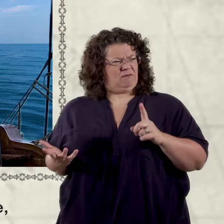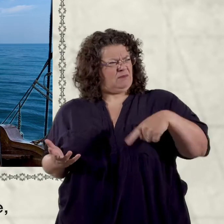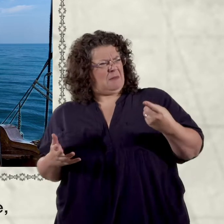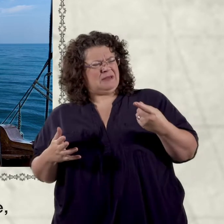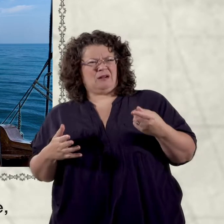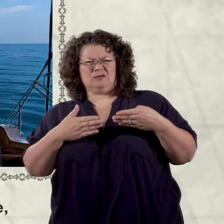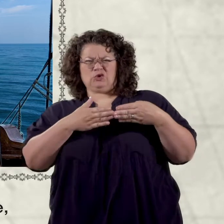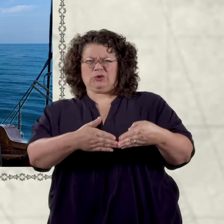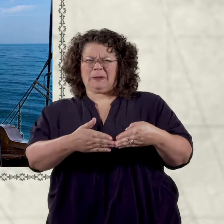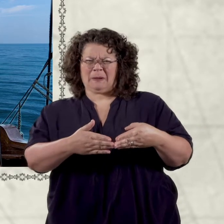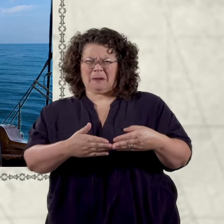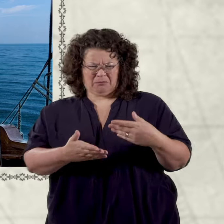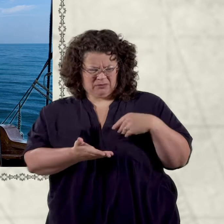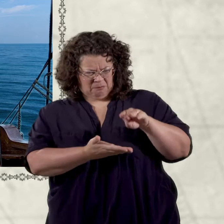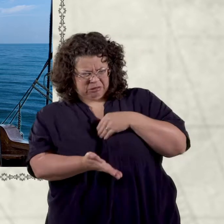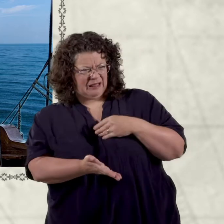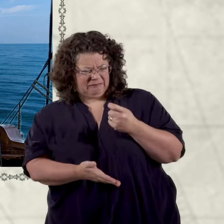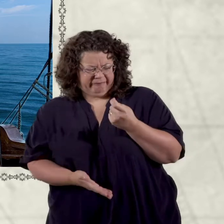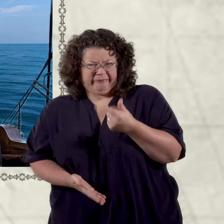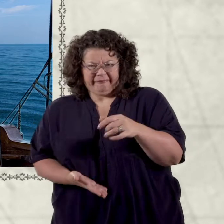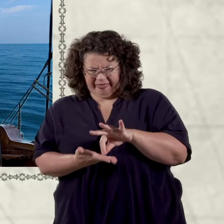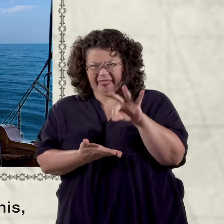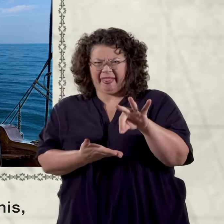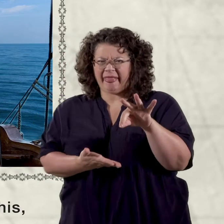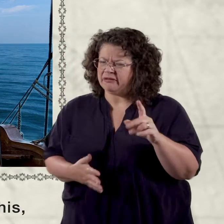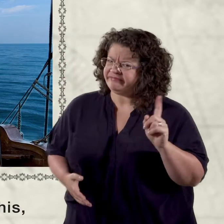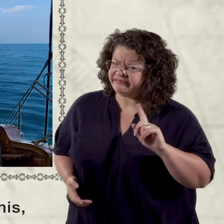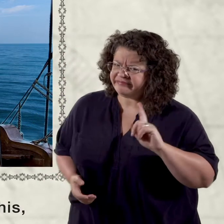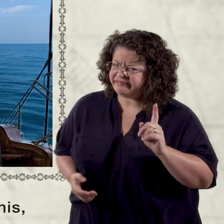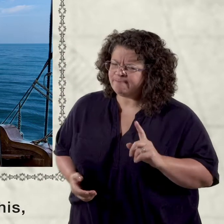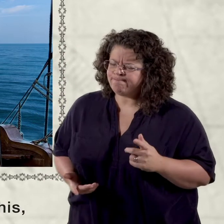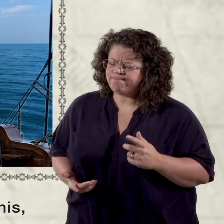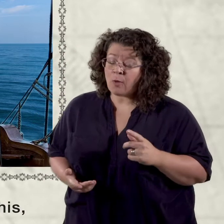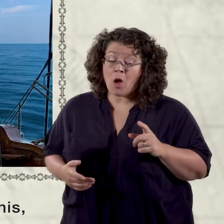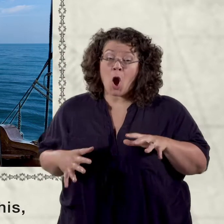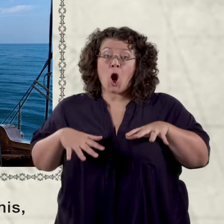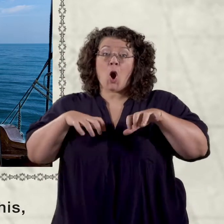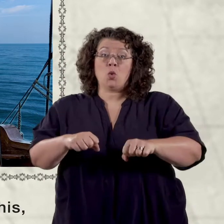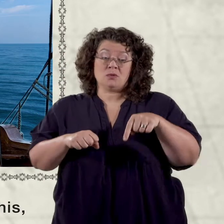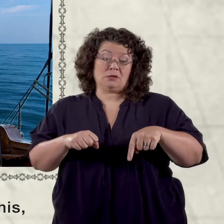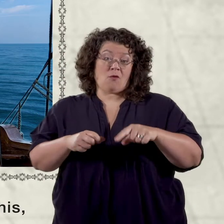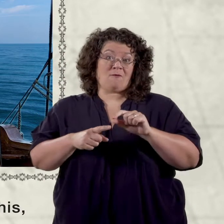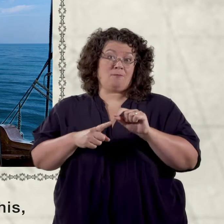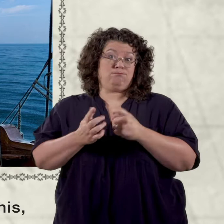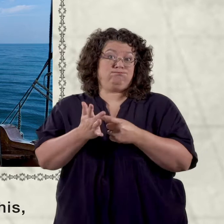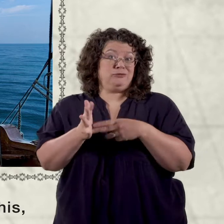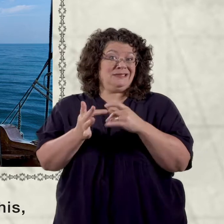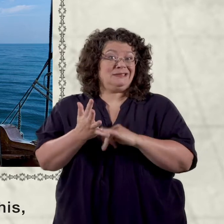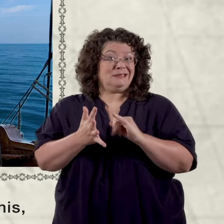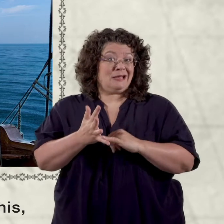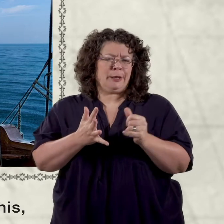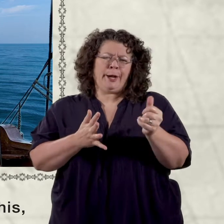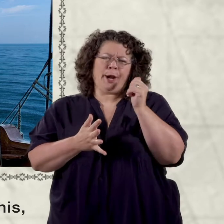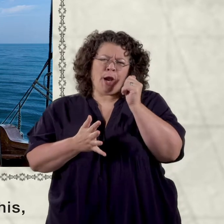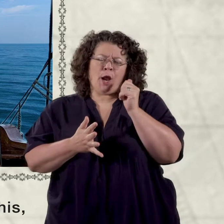else's ship. I don't get paid enough. Now, the owners of the Princess knows this, and